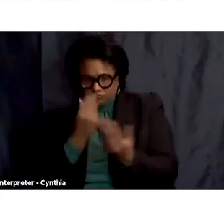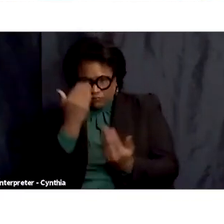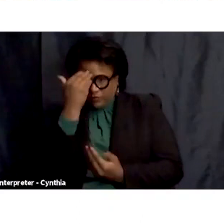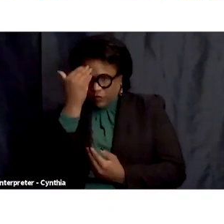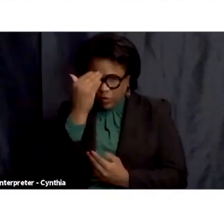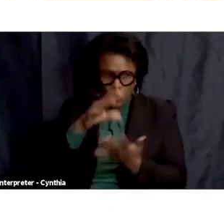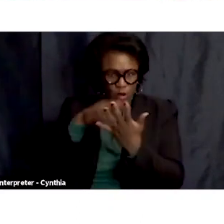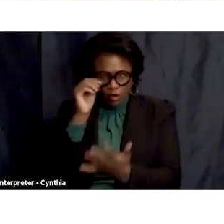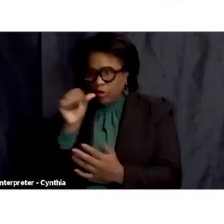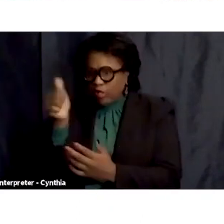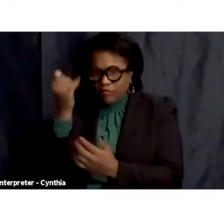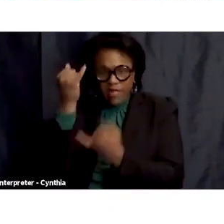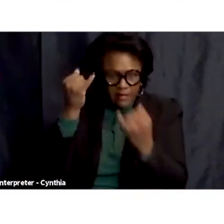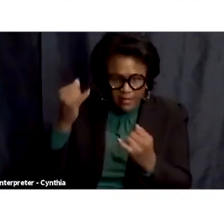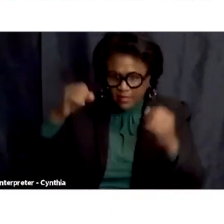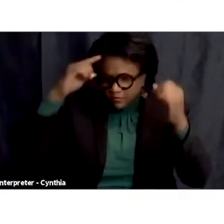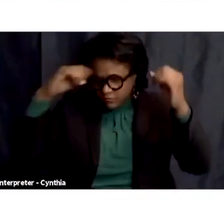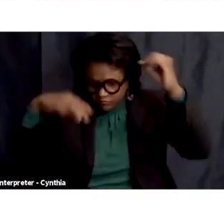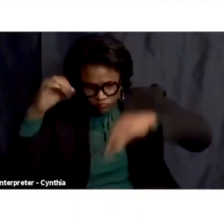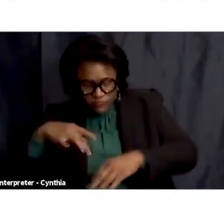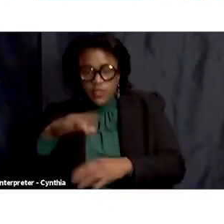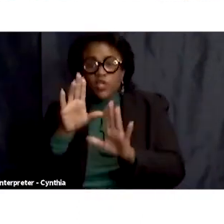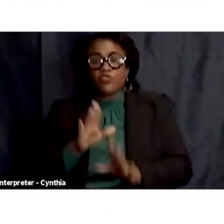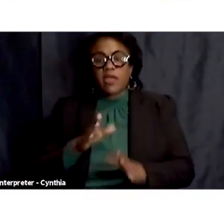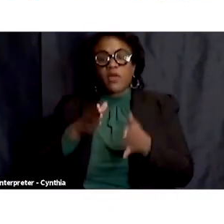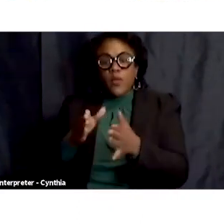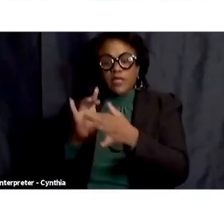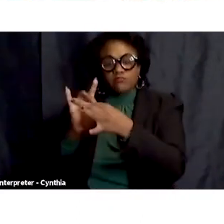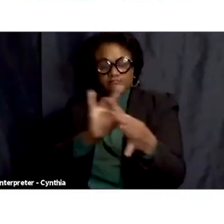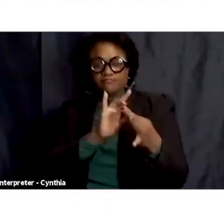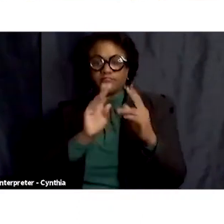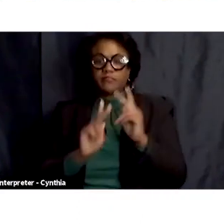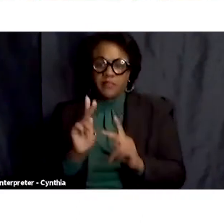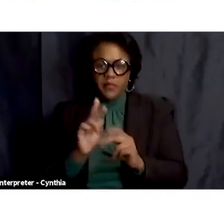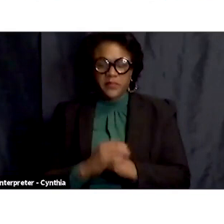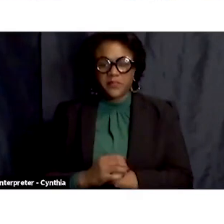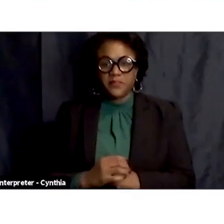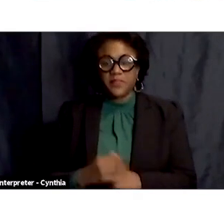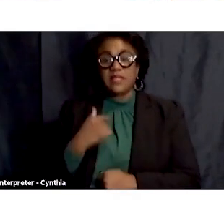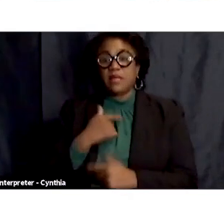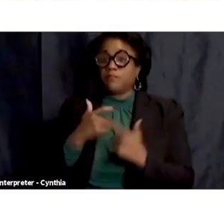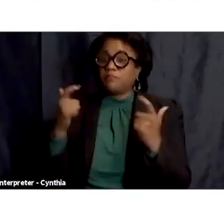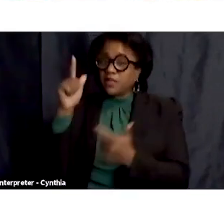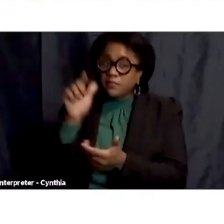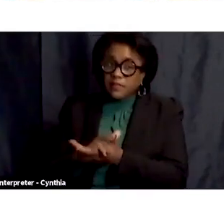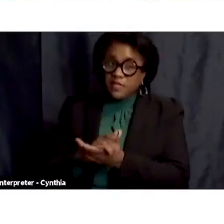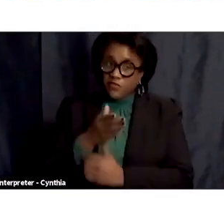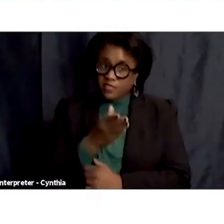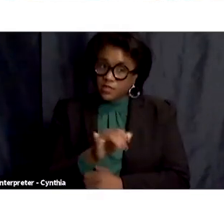about other ways that you can be involved is a great way to keep people connected. I'm a big believer in this as